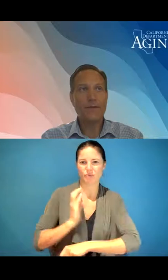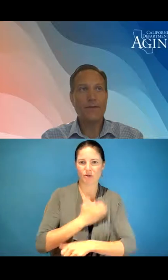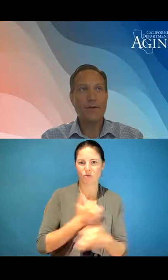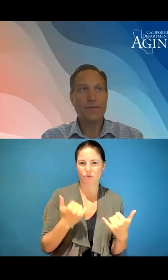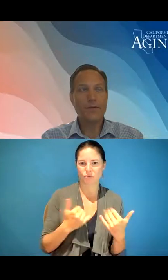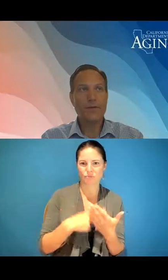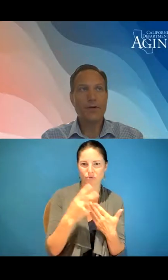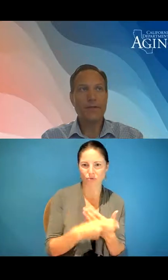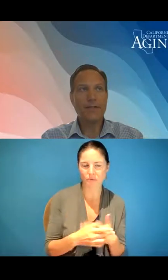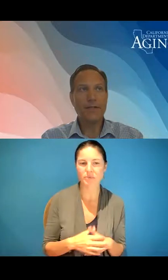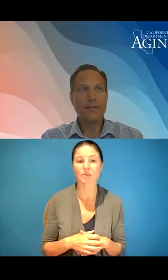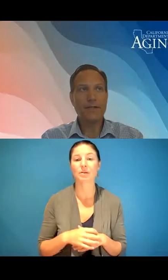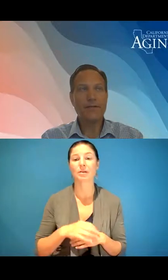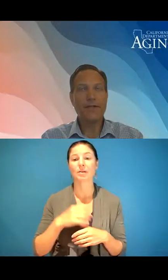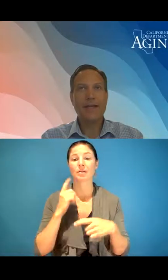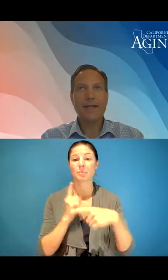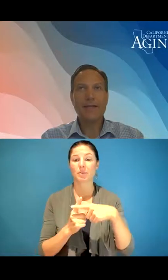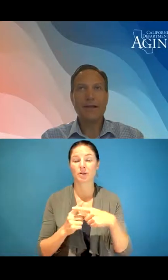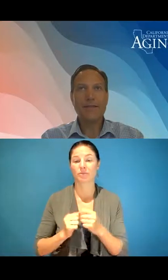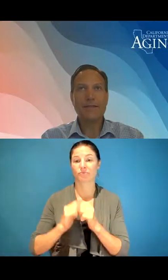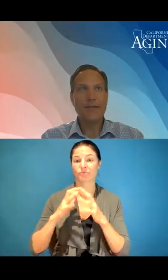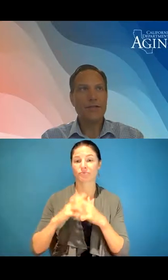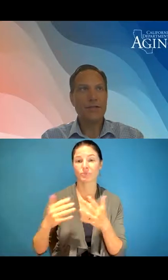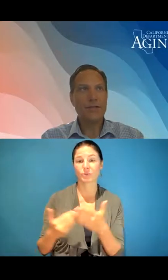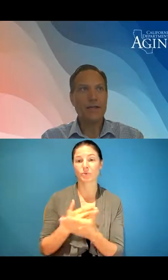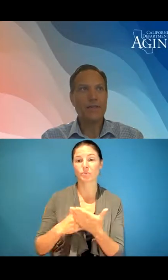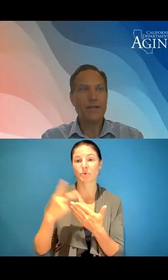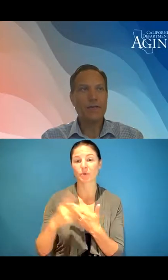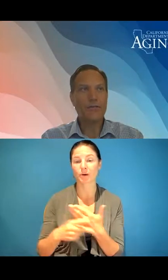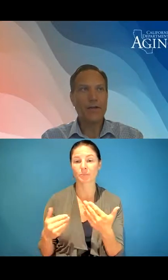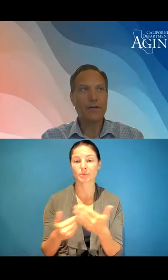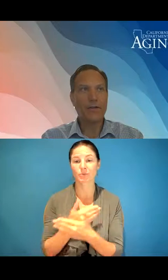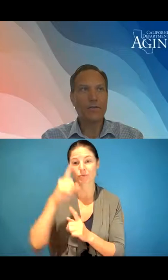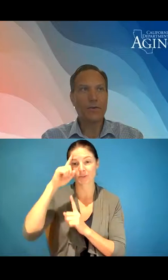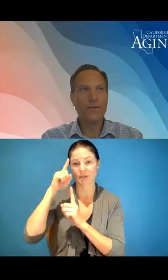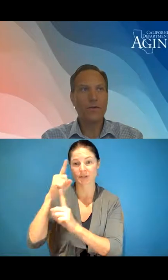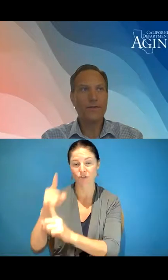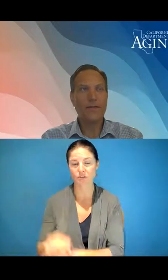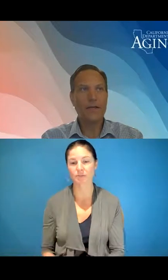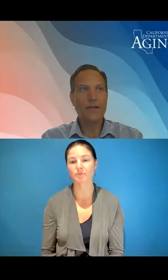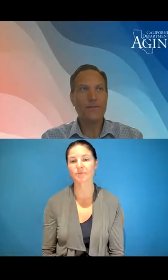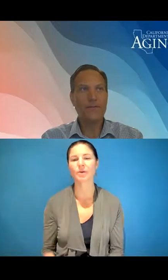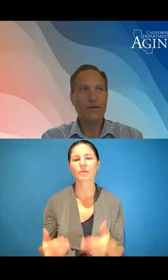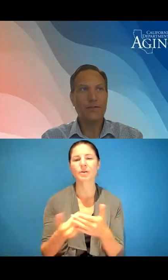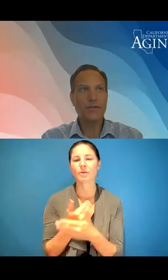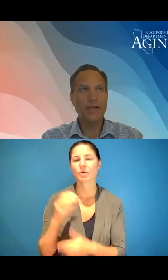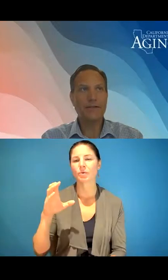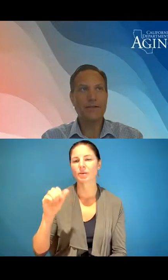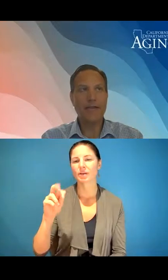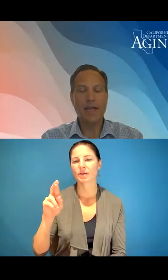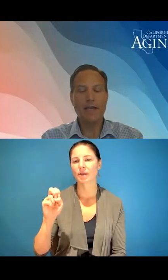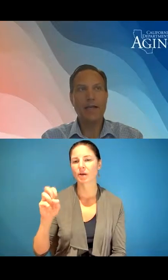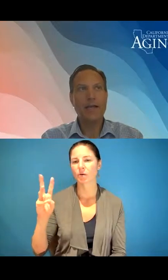as to start up new programs and initiatives. As Thomas had mentioned, a new direct care workforce function